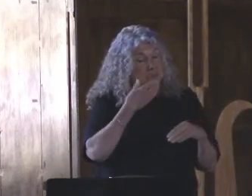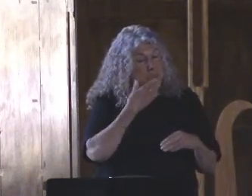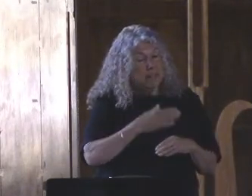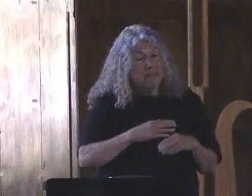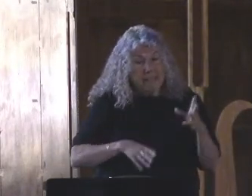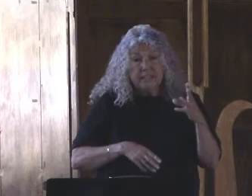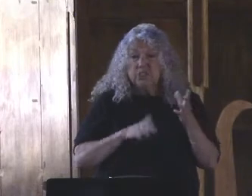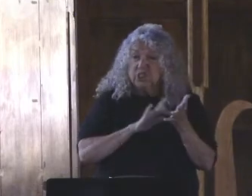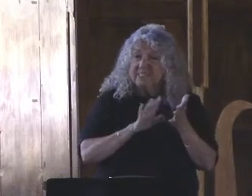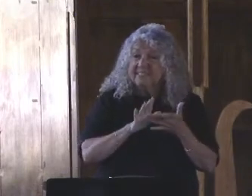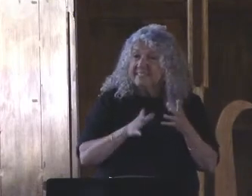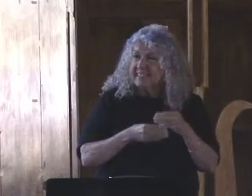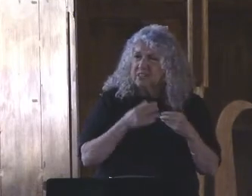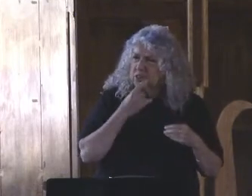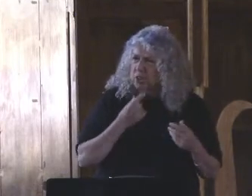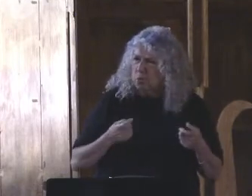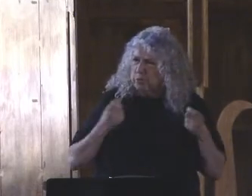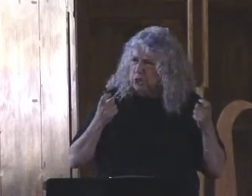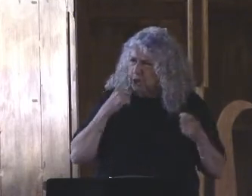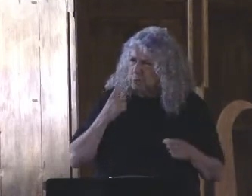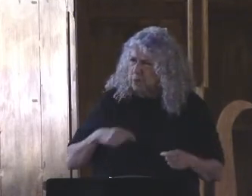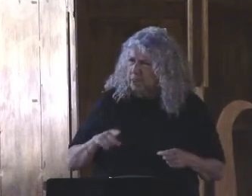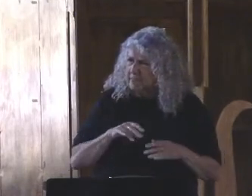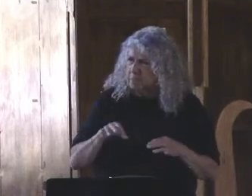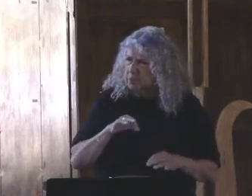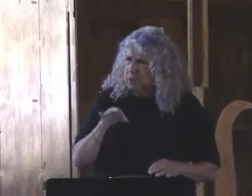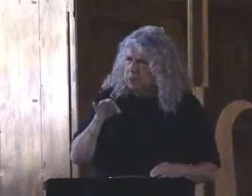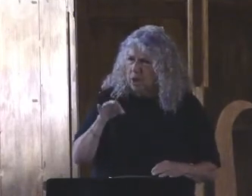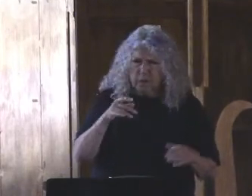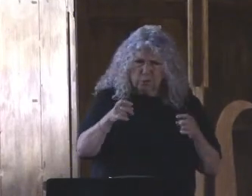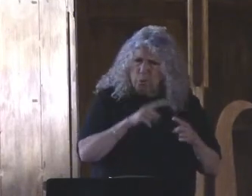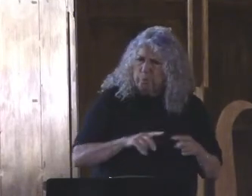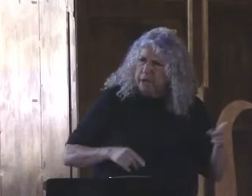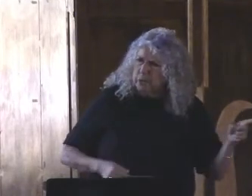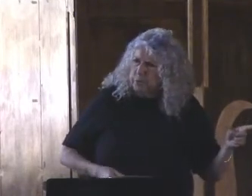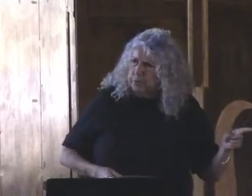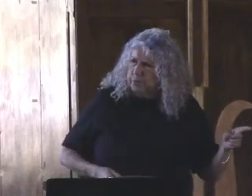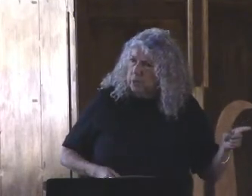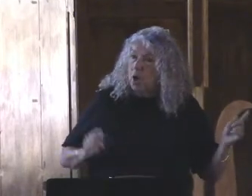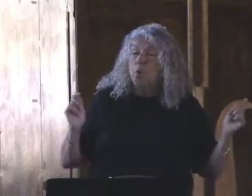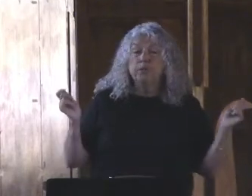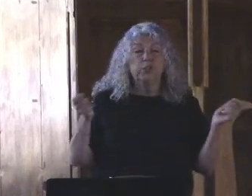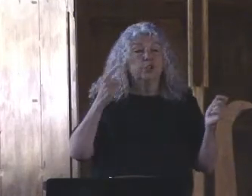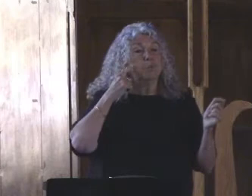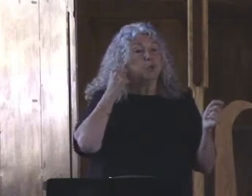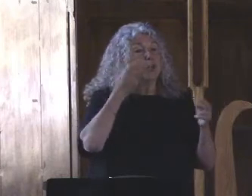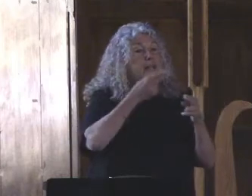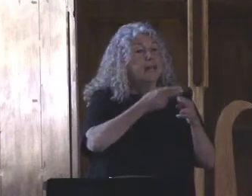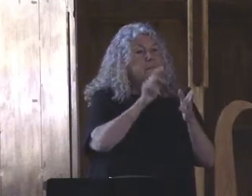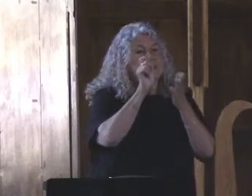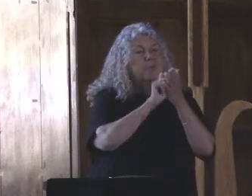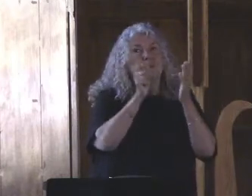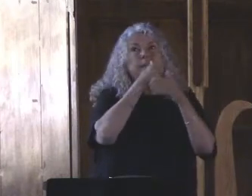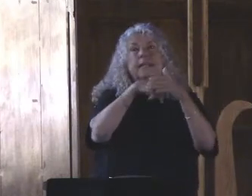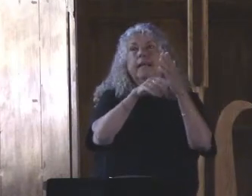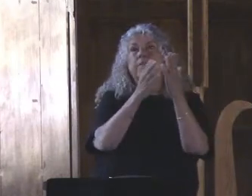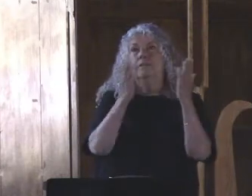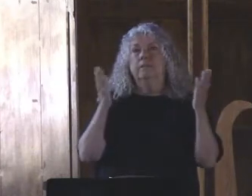he adds, don't rejoice because the spirits are subject to you. Rejoice because your names are written in